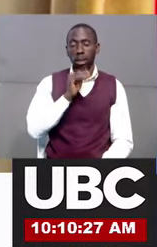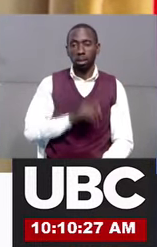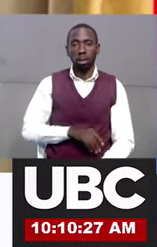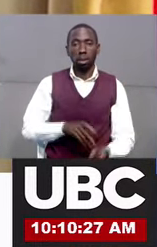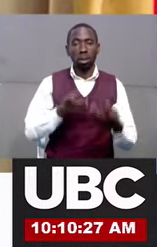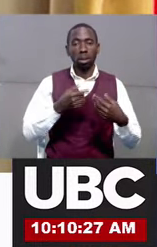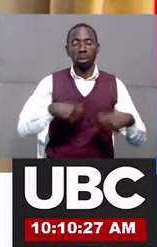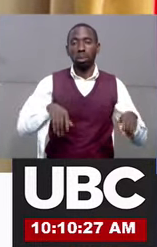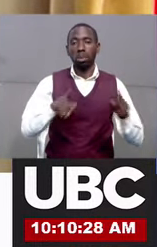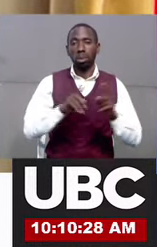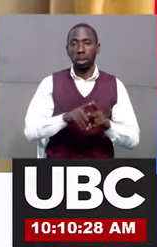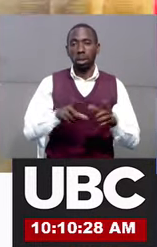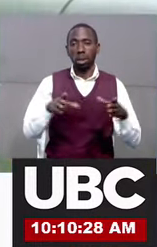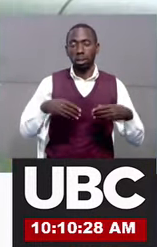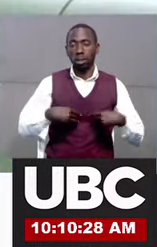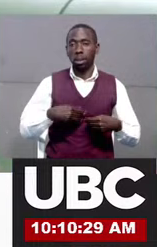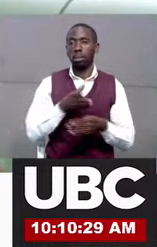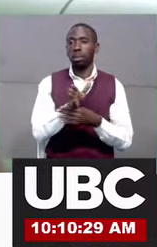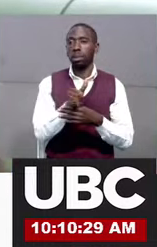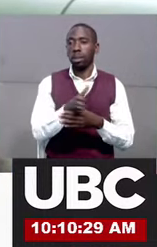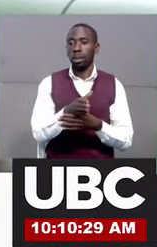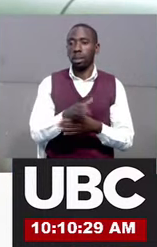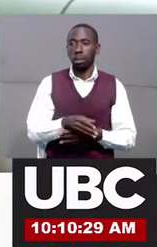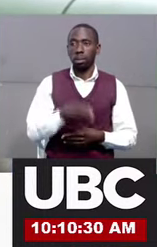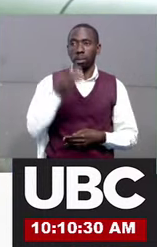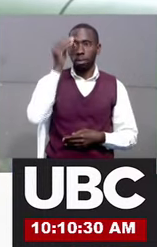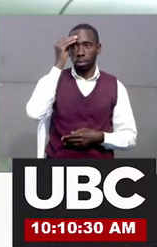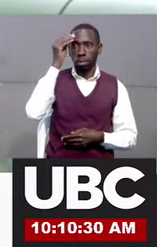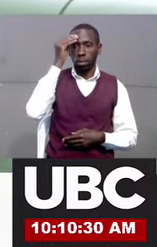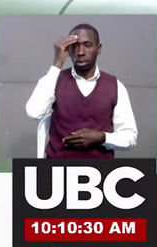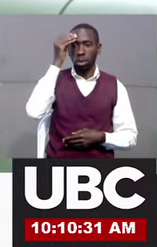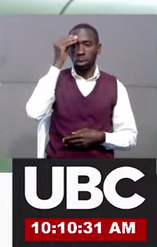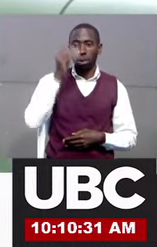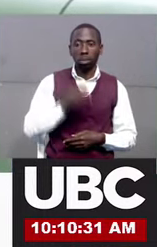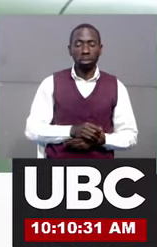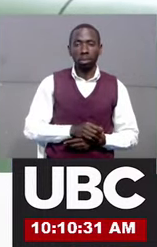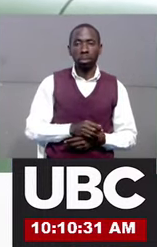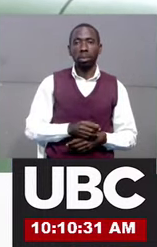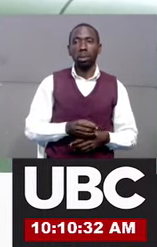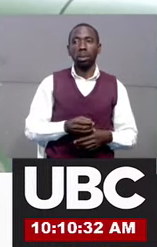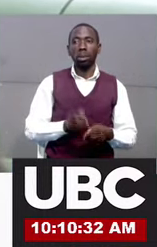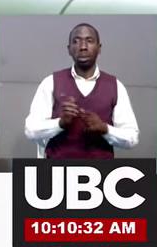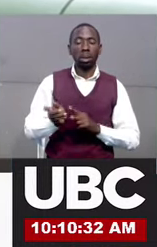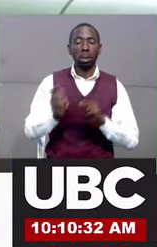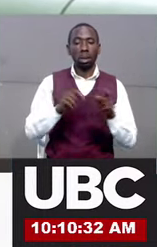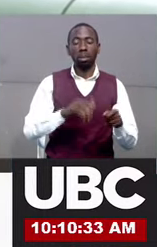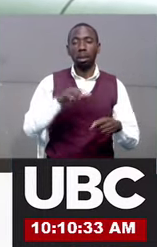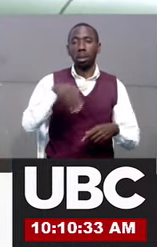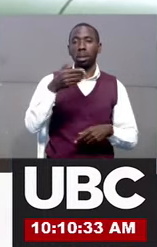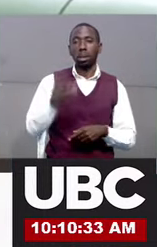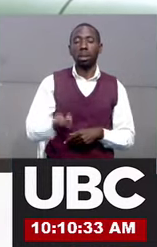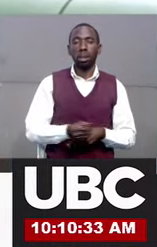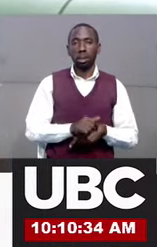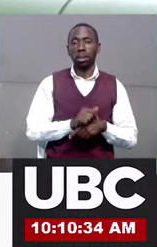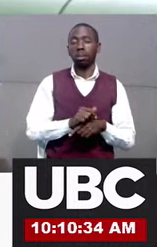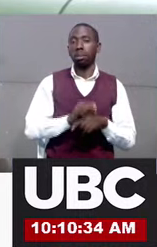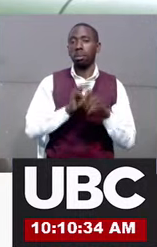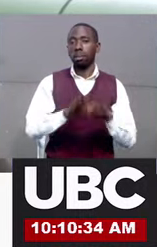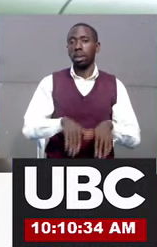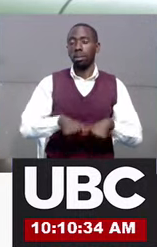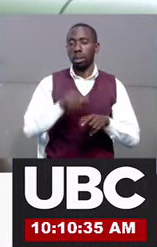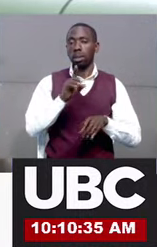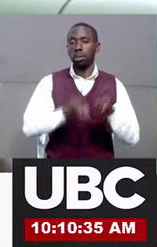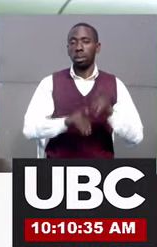we undertake that the Minister of Education will come at the next sitting of this House and give